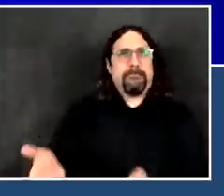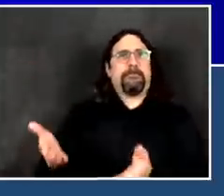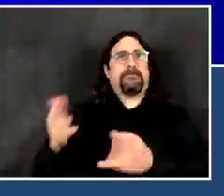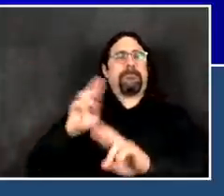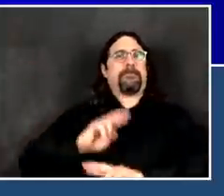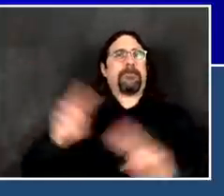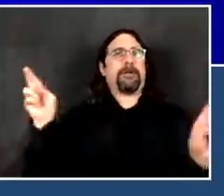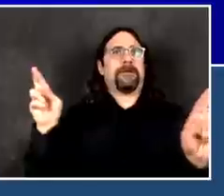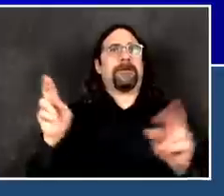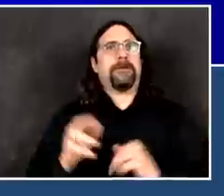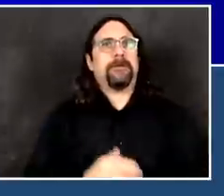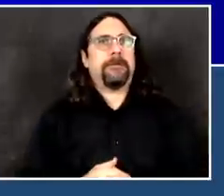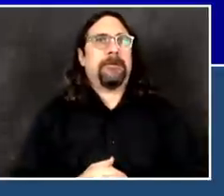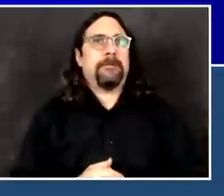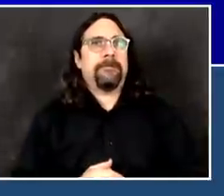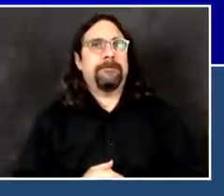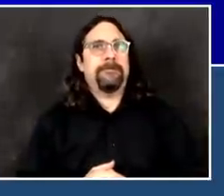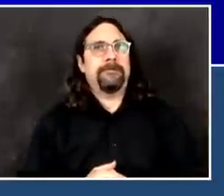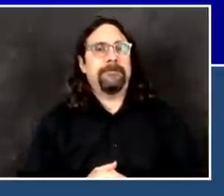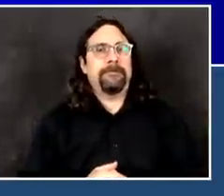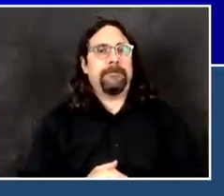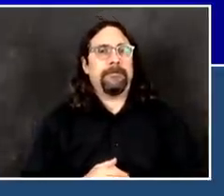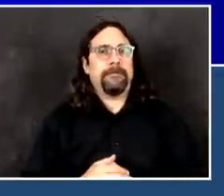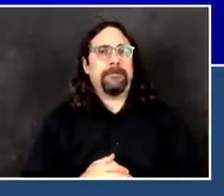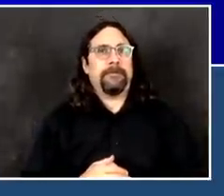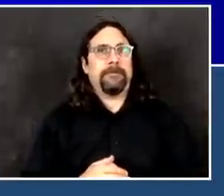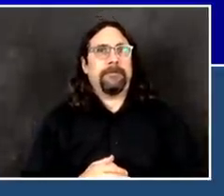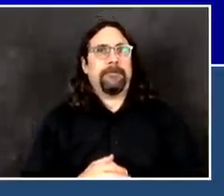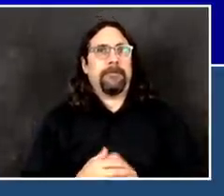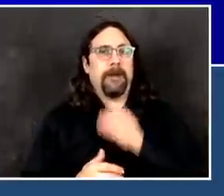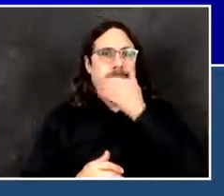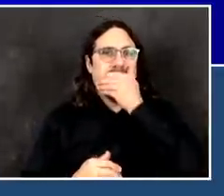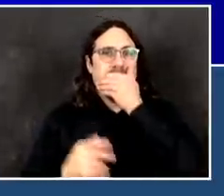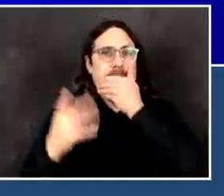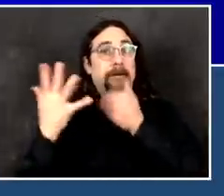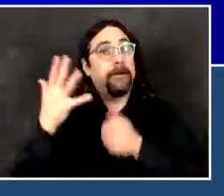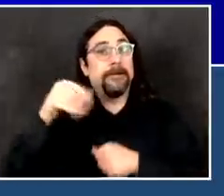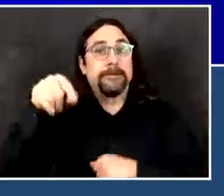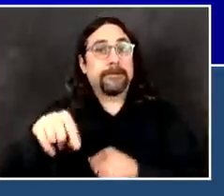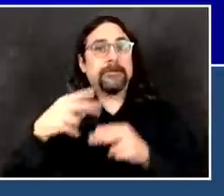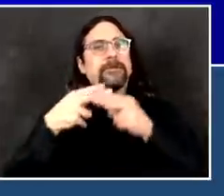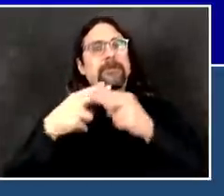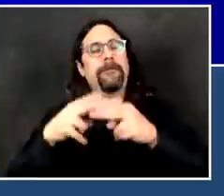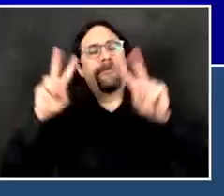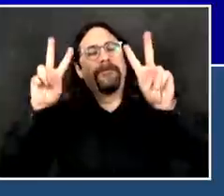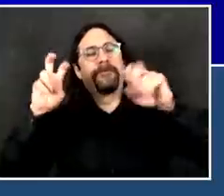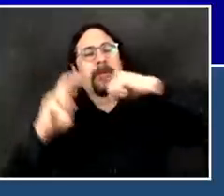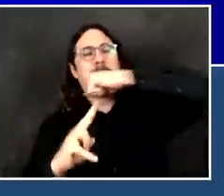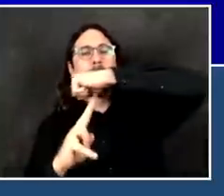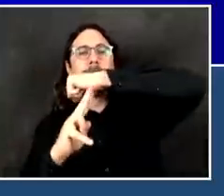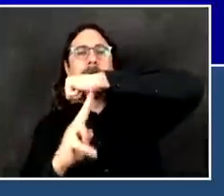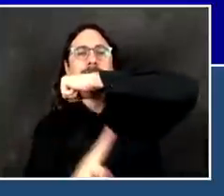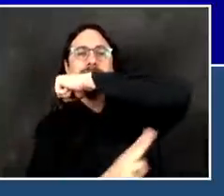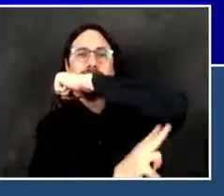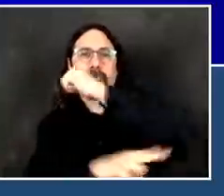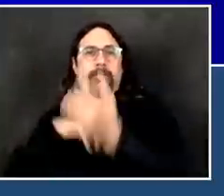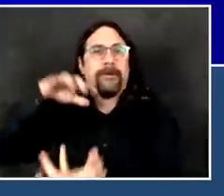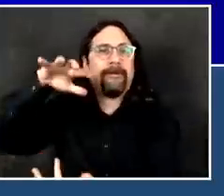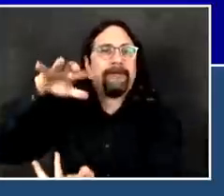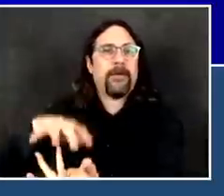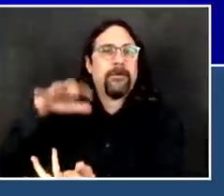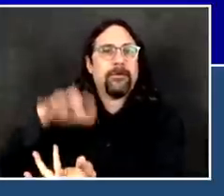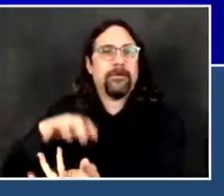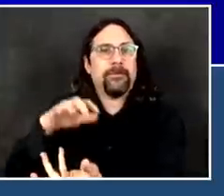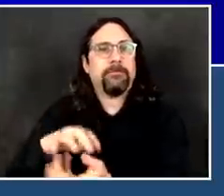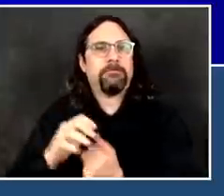someone needs that urgent help, that ability to breathe, without which they simply won't survive, these